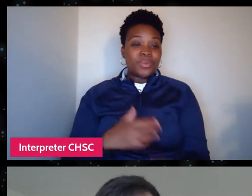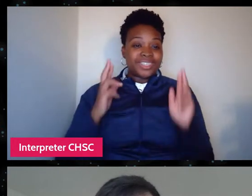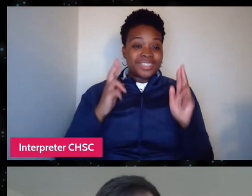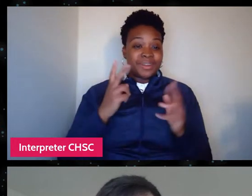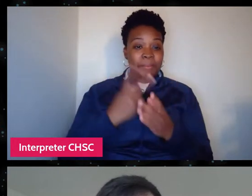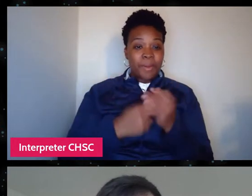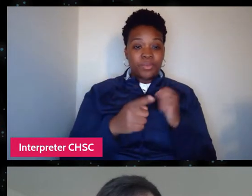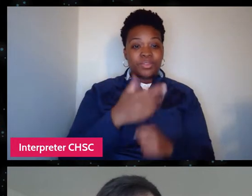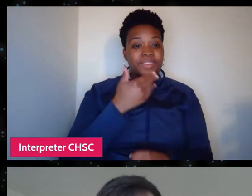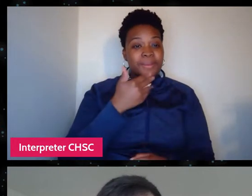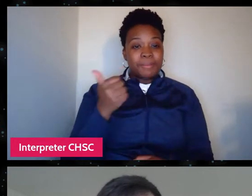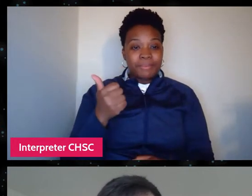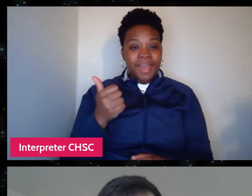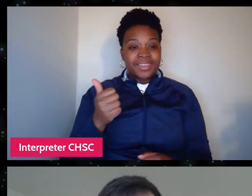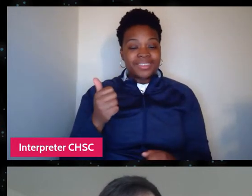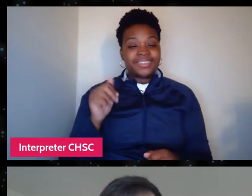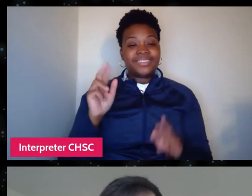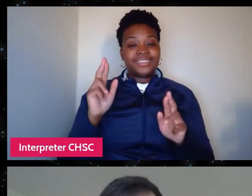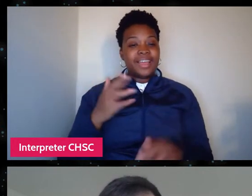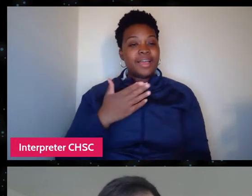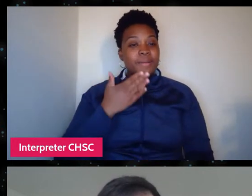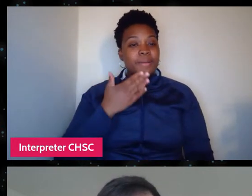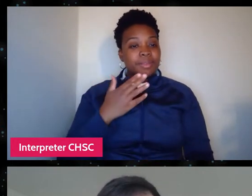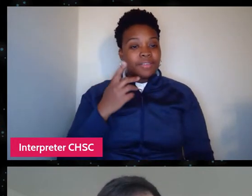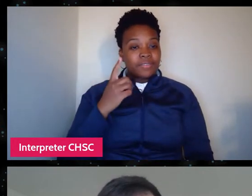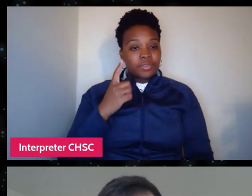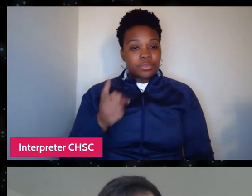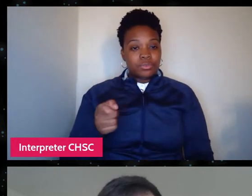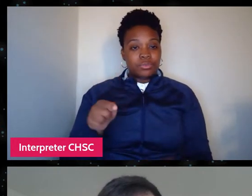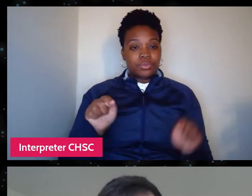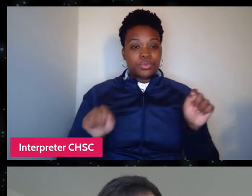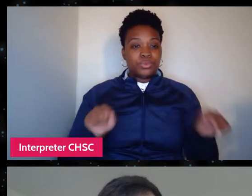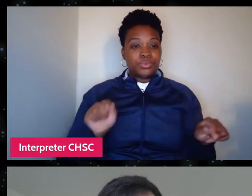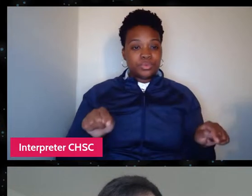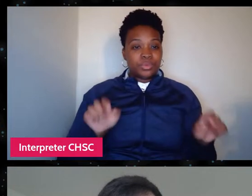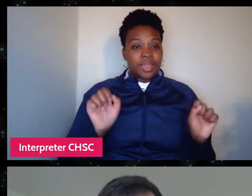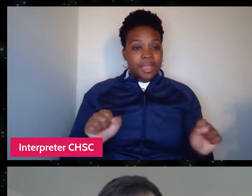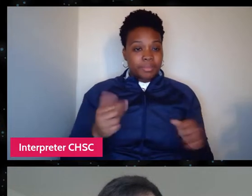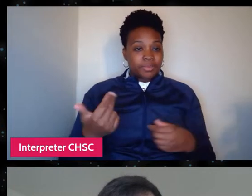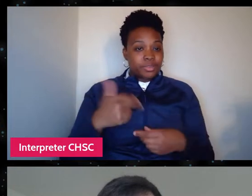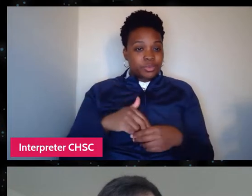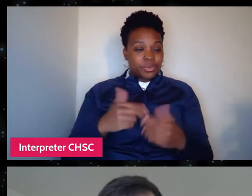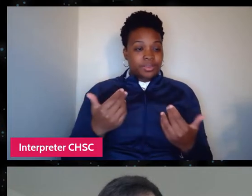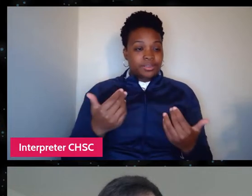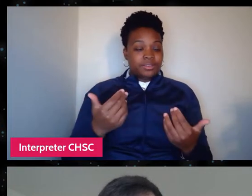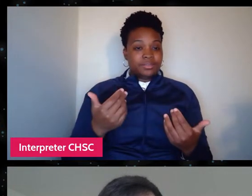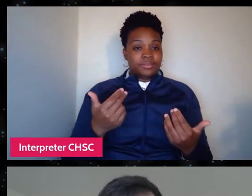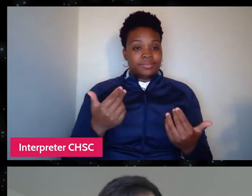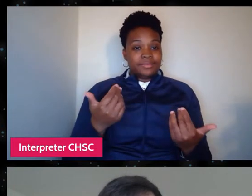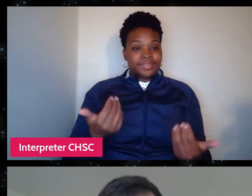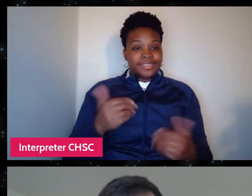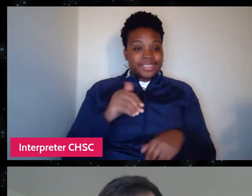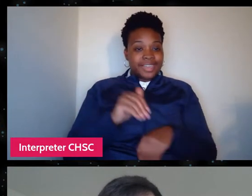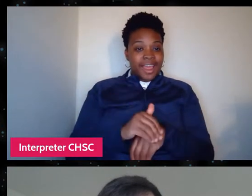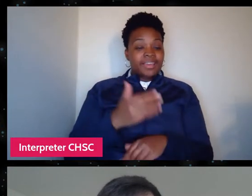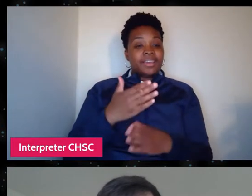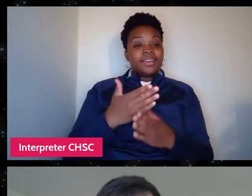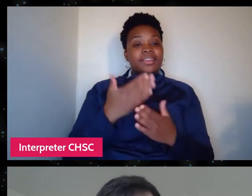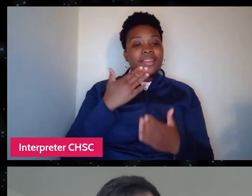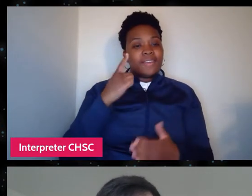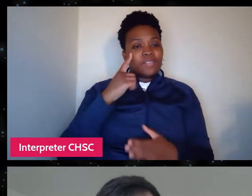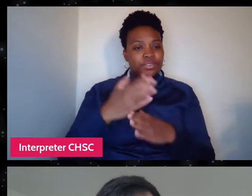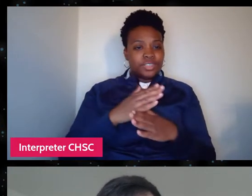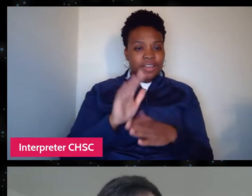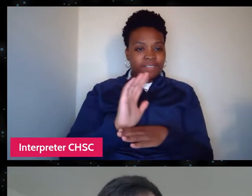best. I'm so thankful you were able to join us tonight. Thank you so much for sharing this film with us. I'm so happy